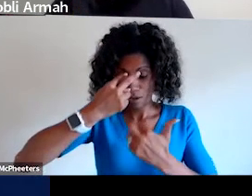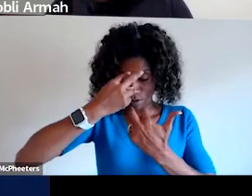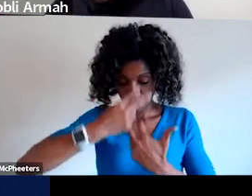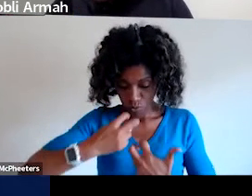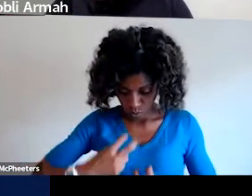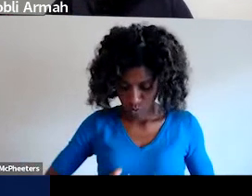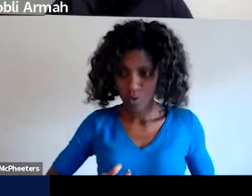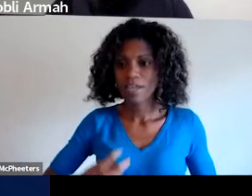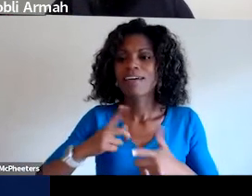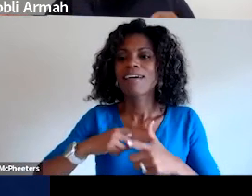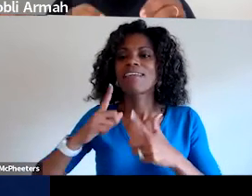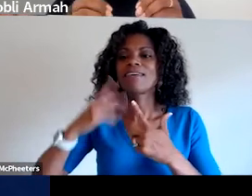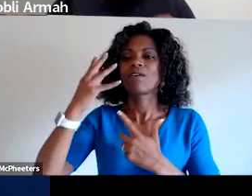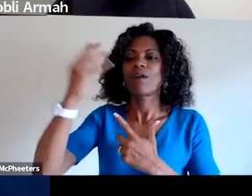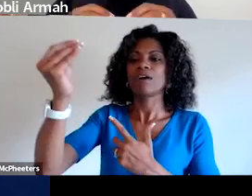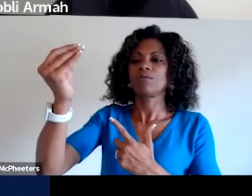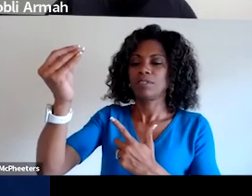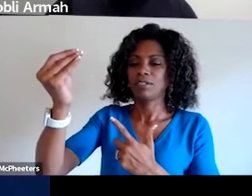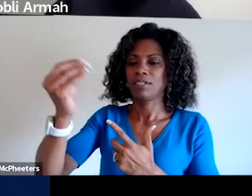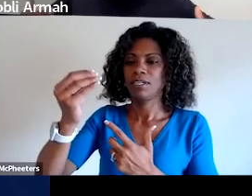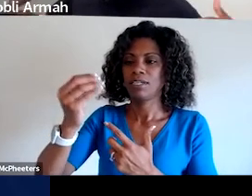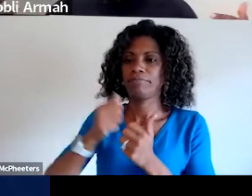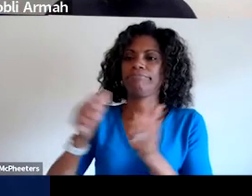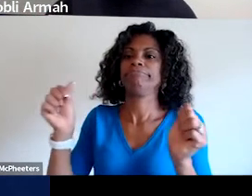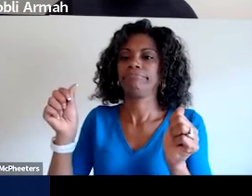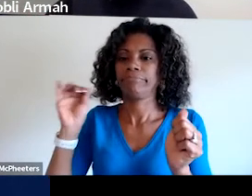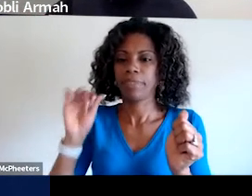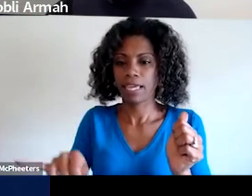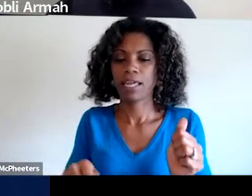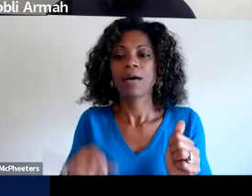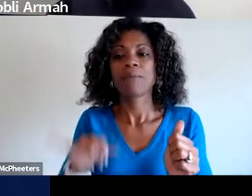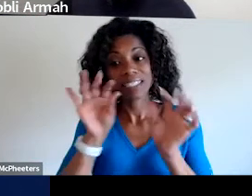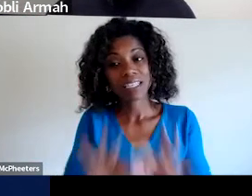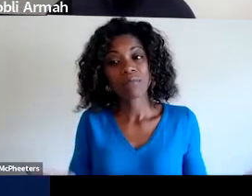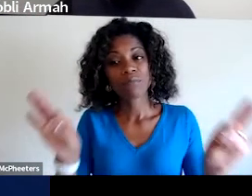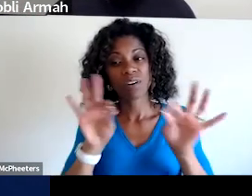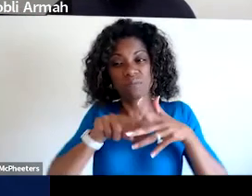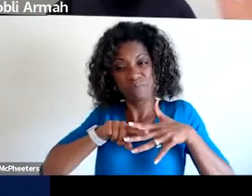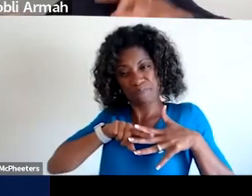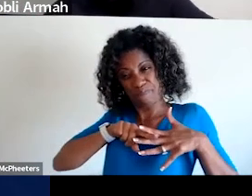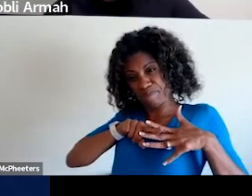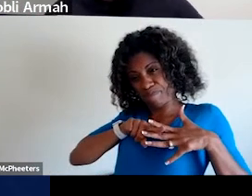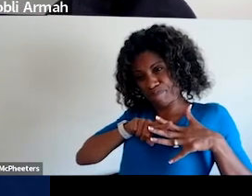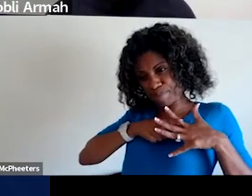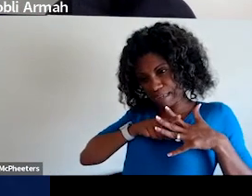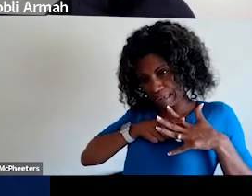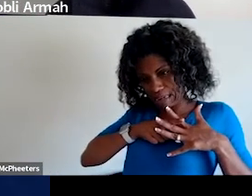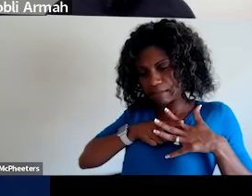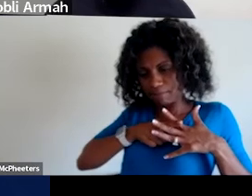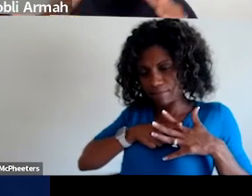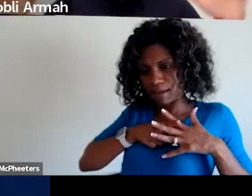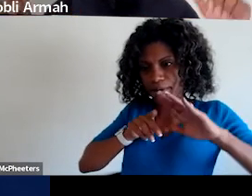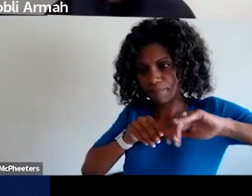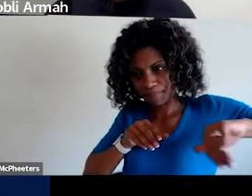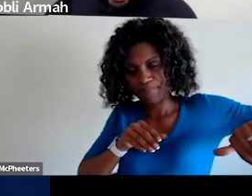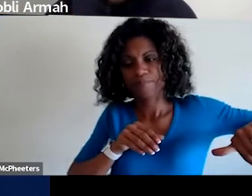That's not what we're talking about today, but it's important to name before we enter into this space. And so what we are here to talk about, though,